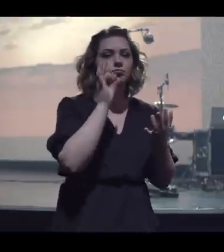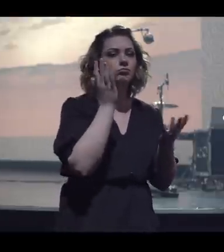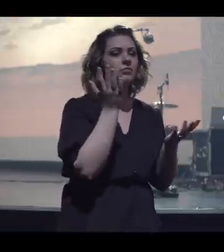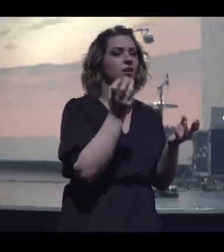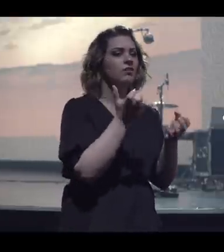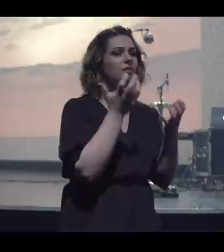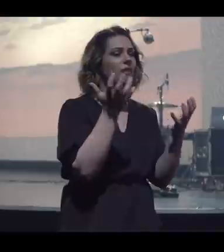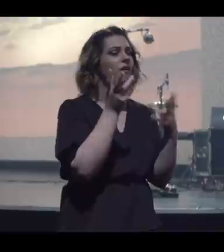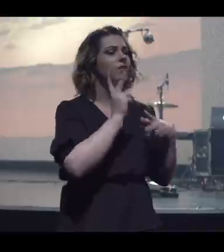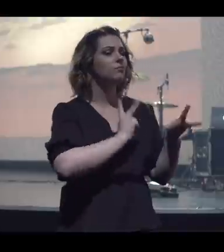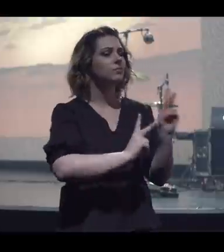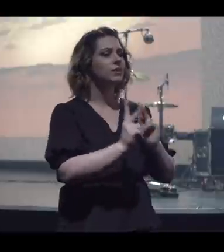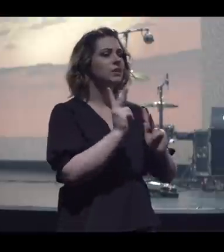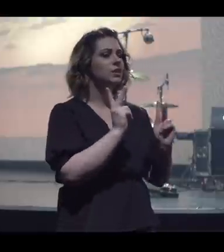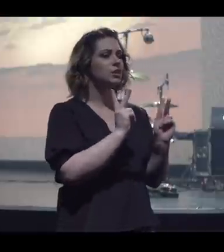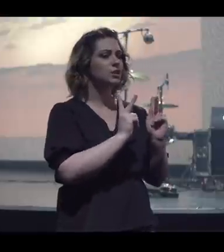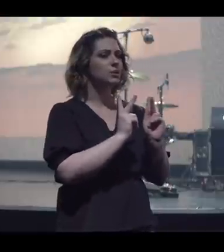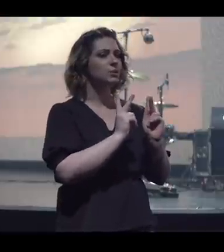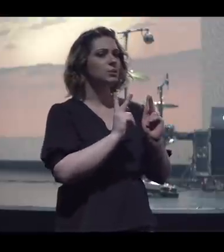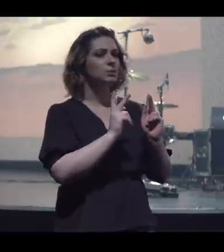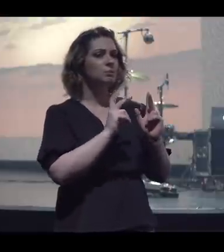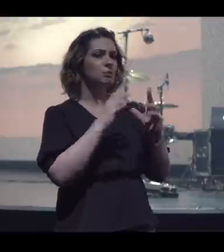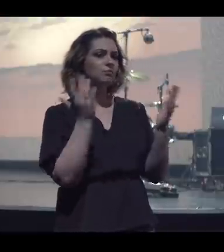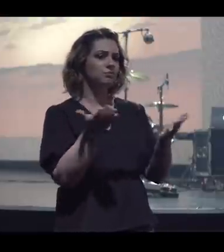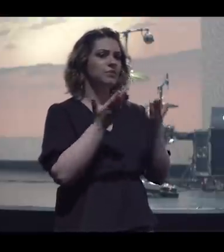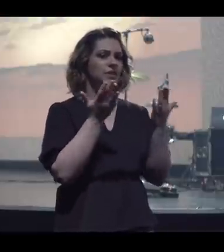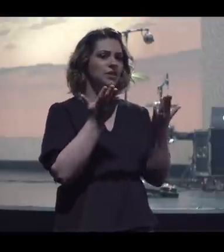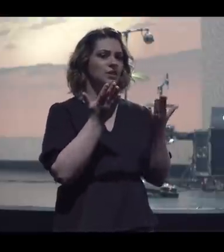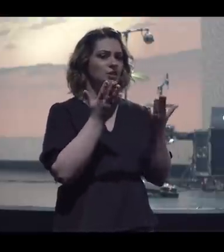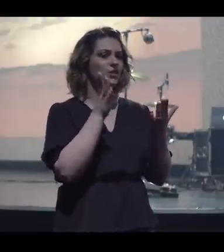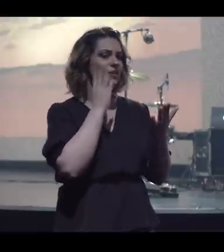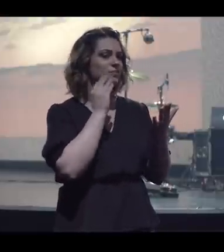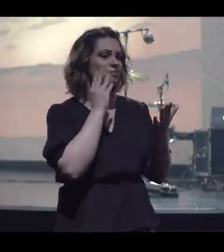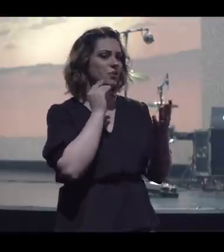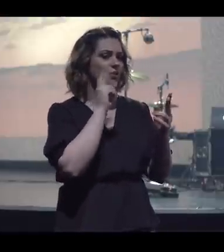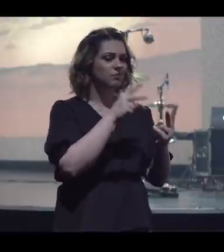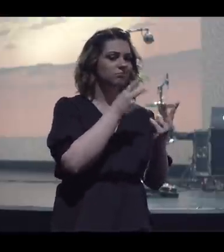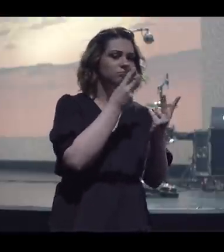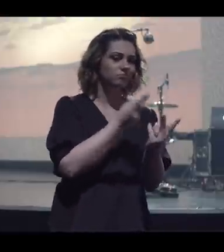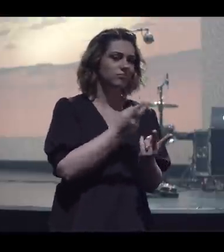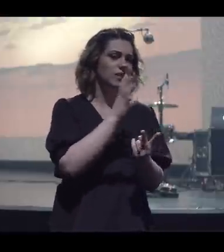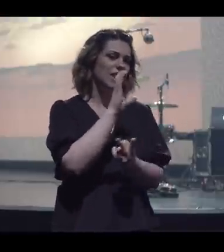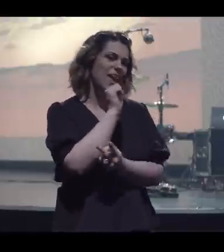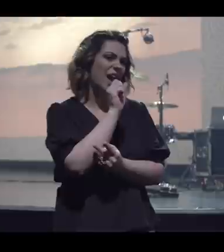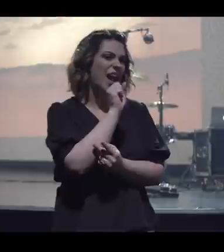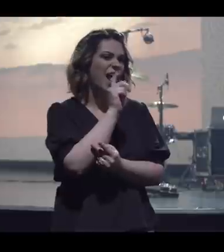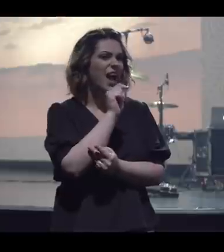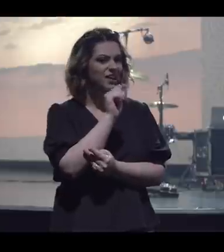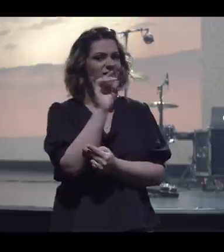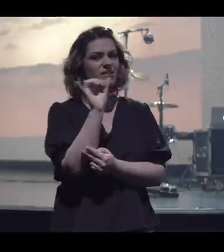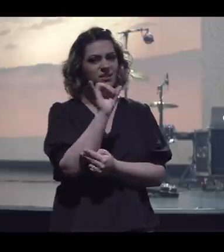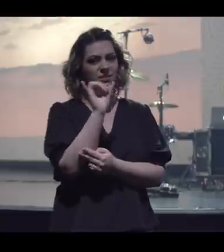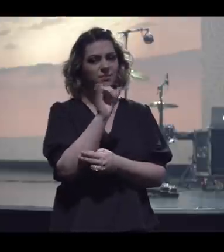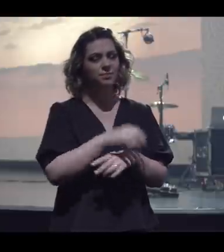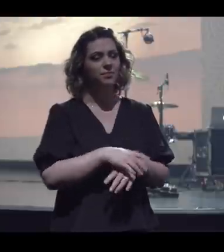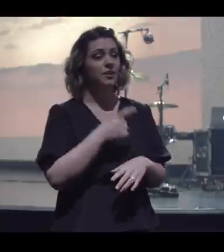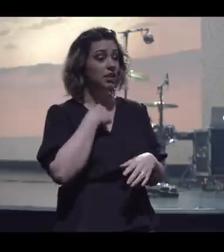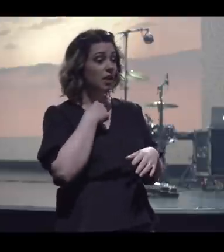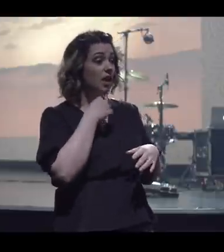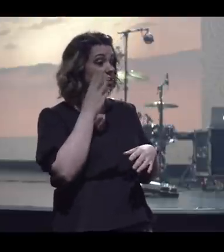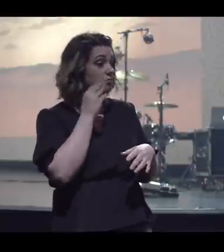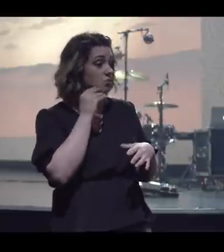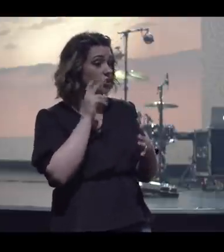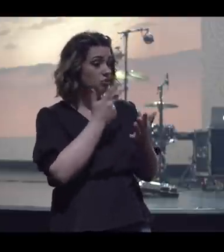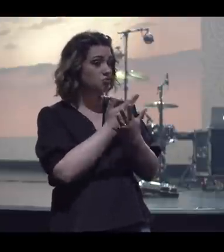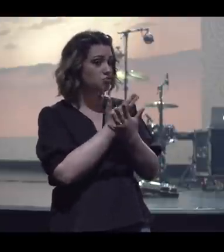are, they're cast right now. Like literally, I was on my back for 3 weeks with COVID.